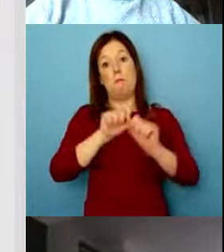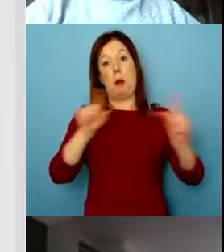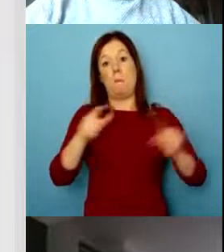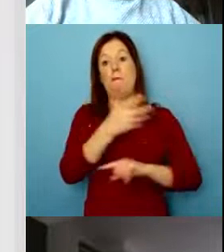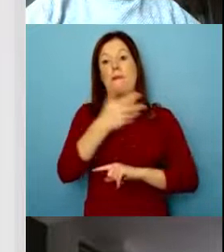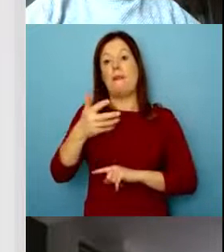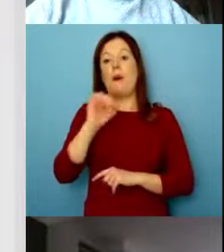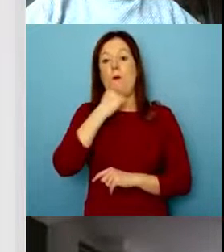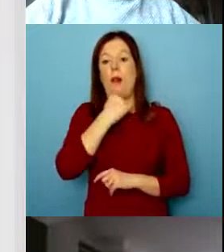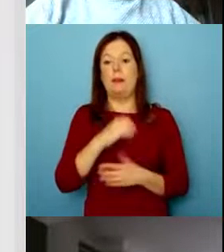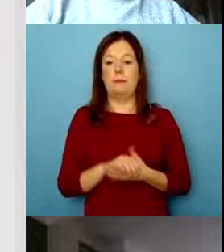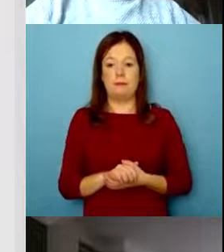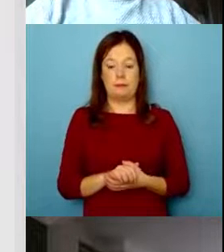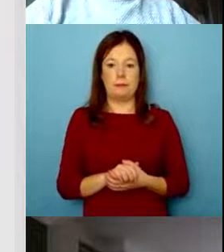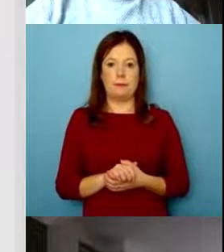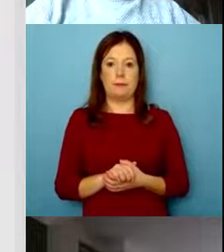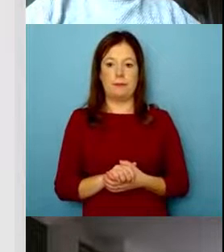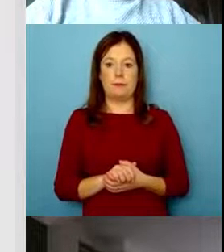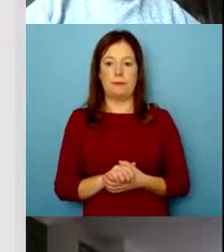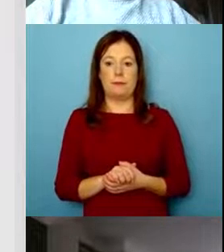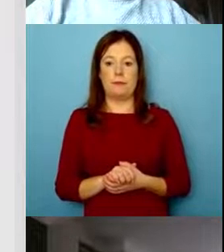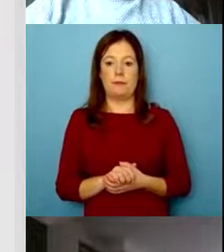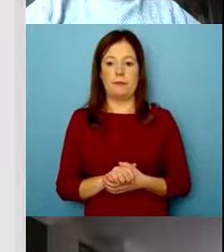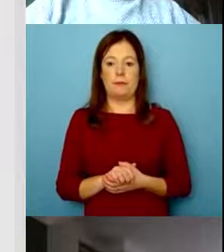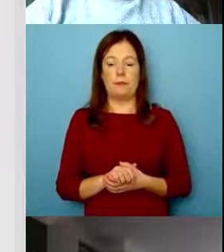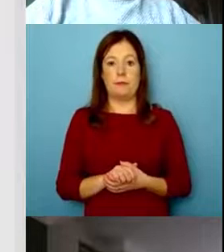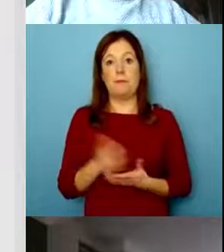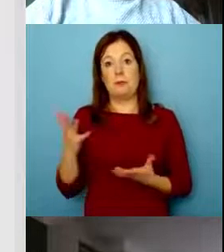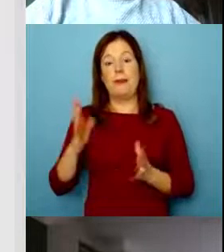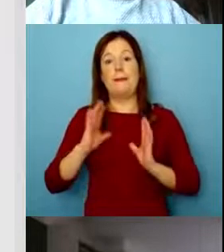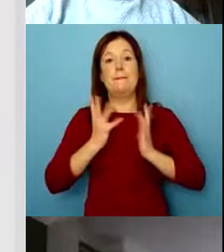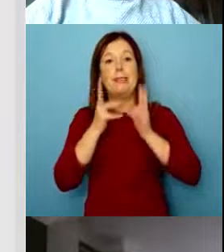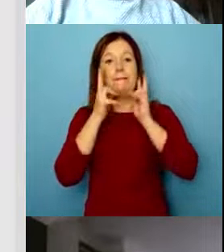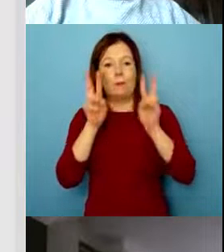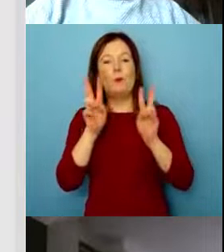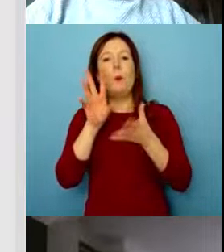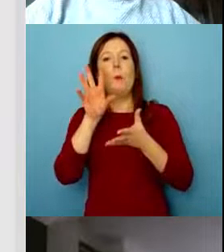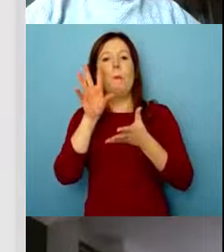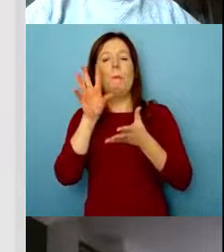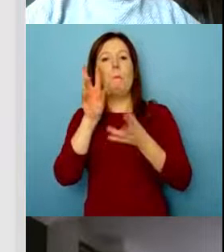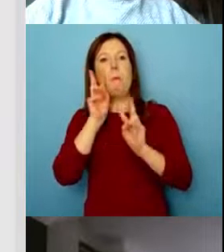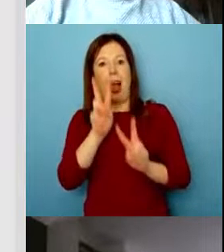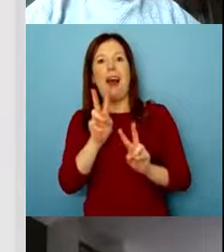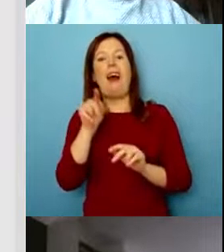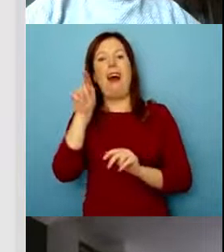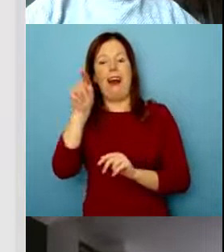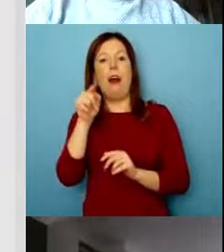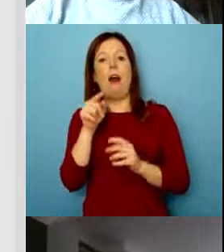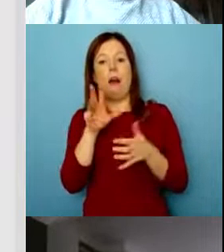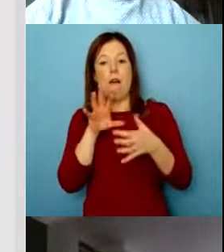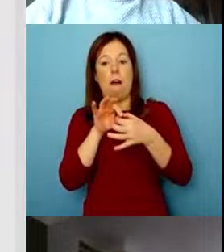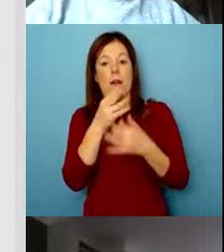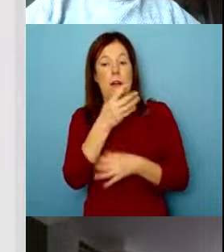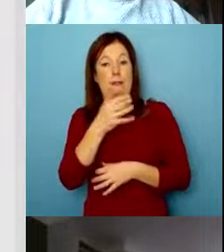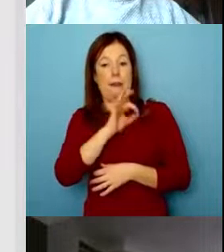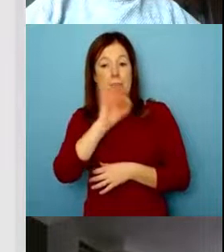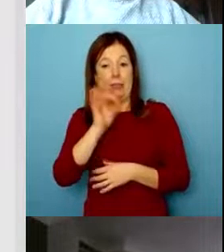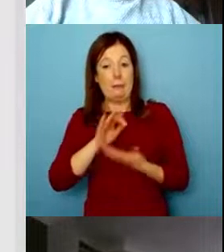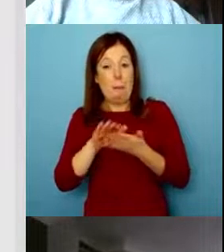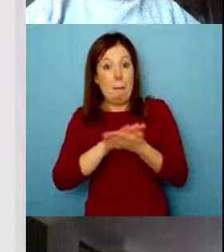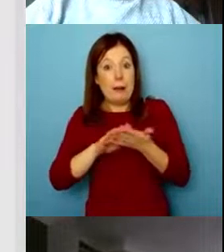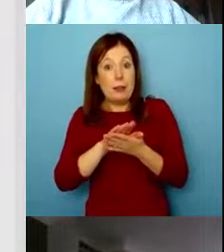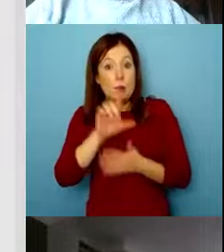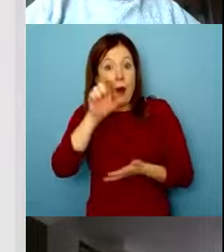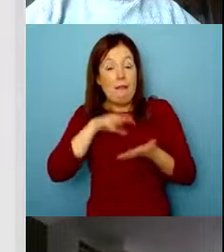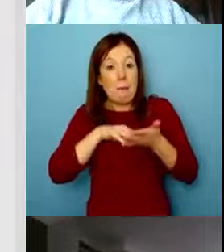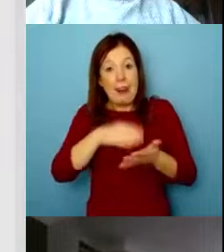about 95% of our Freeview Play connected base. So that has a potential to reach up to 12 million